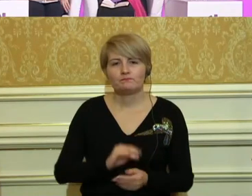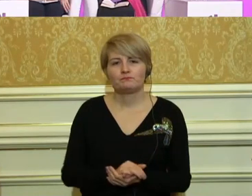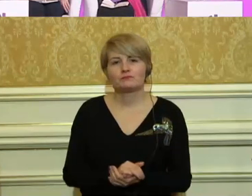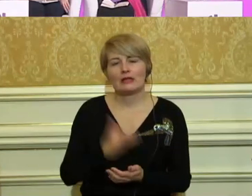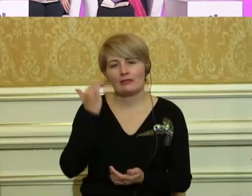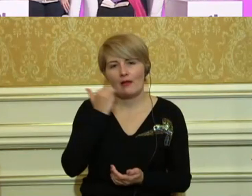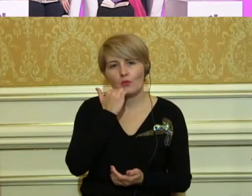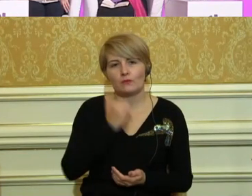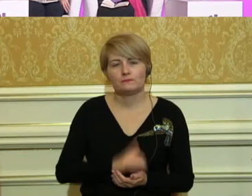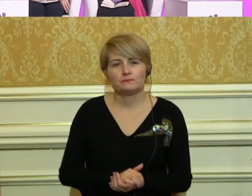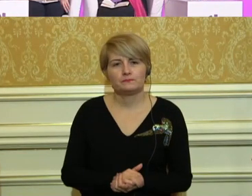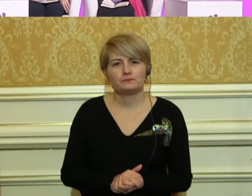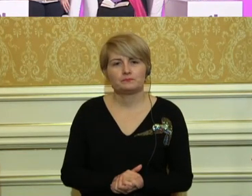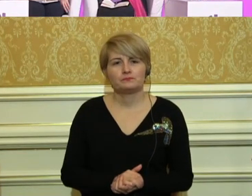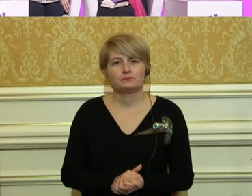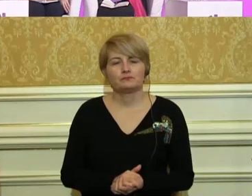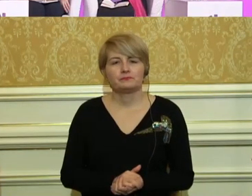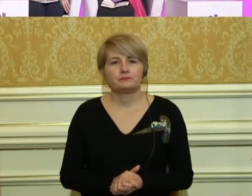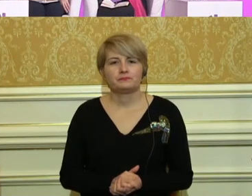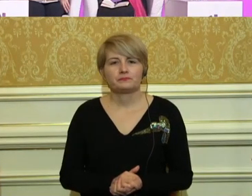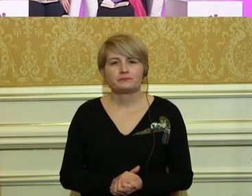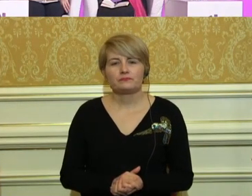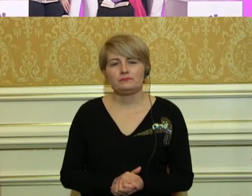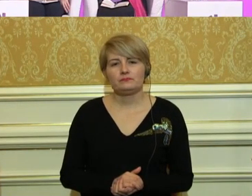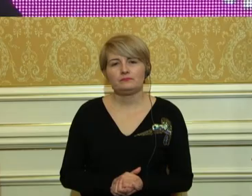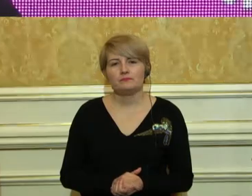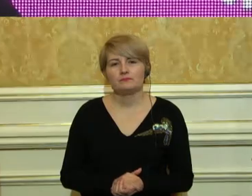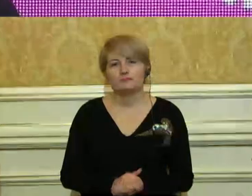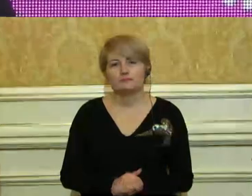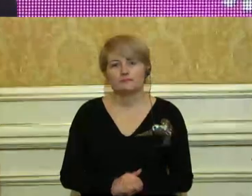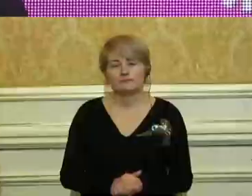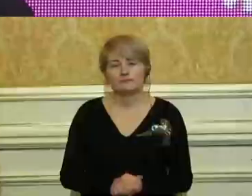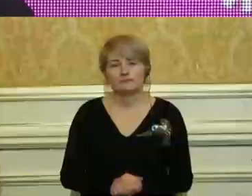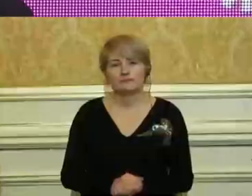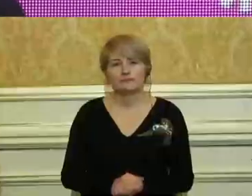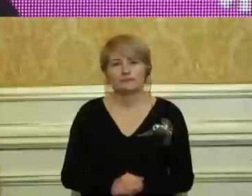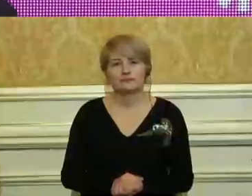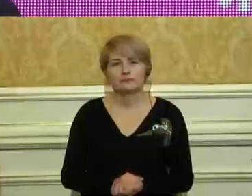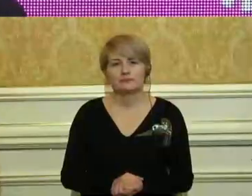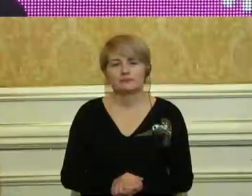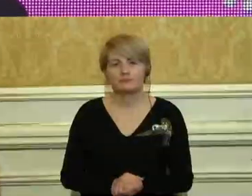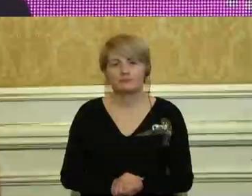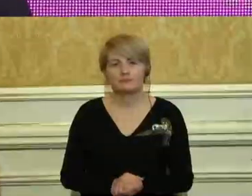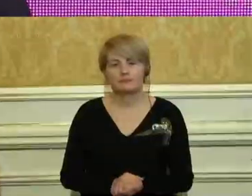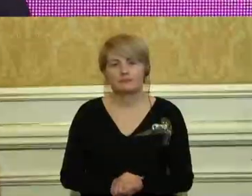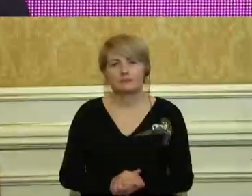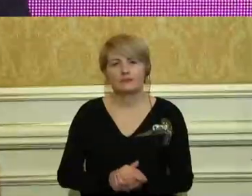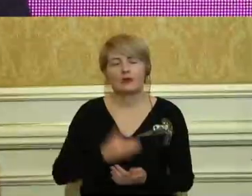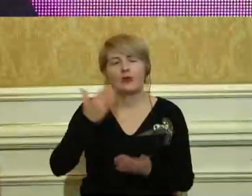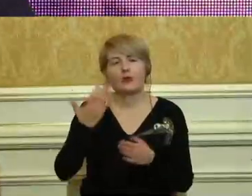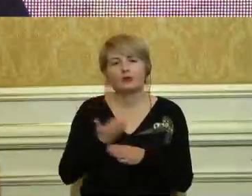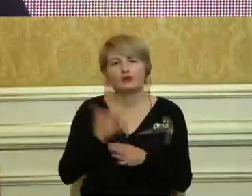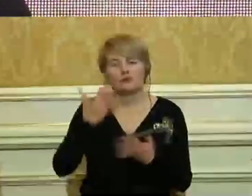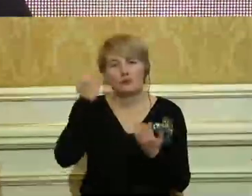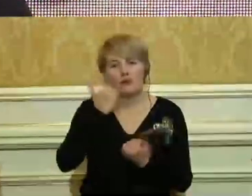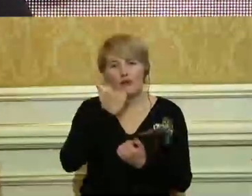active in political life? And then please tell your personal experience. Thank you in advance. Thank you very much, and I'm so